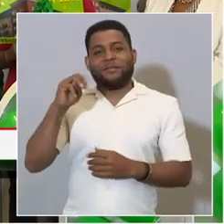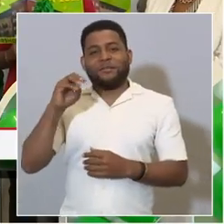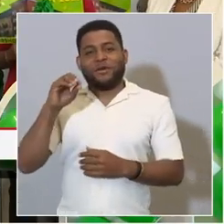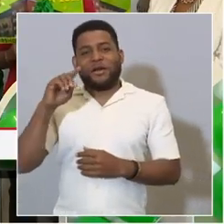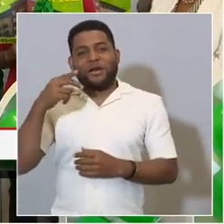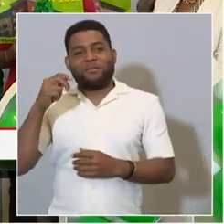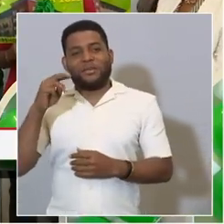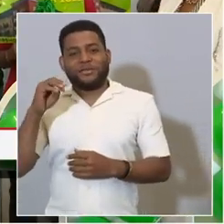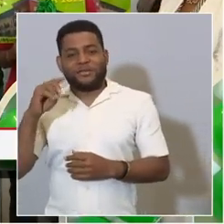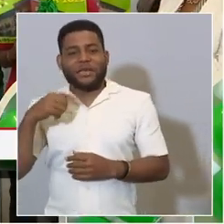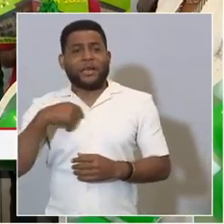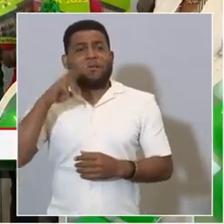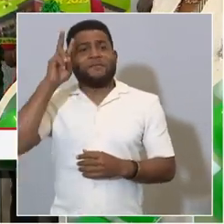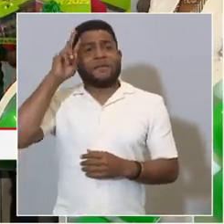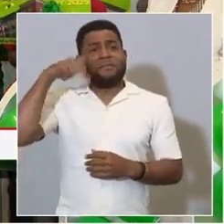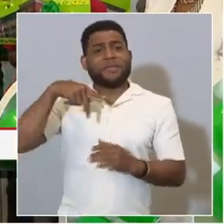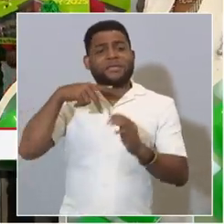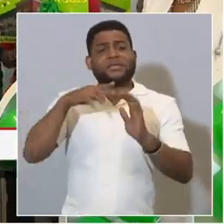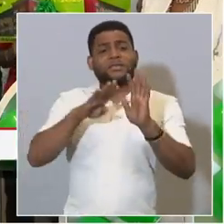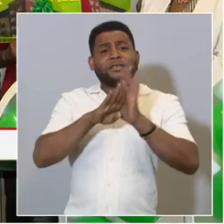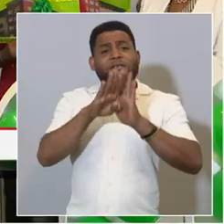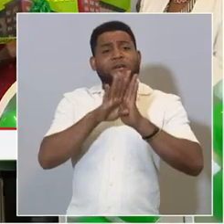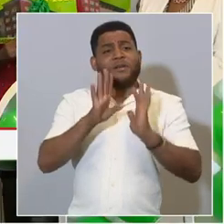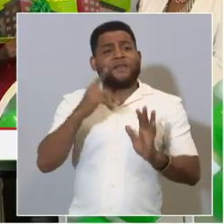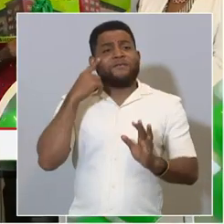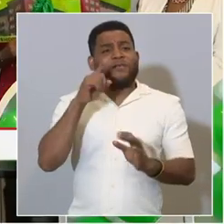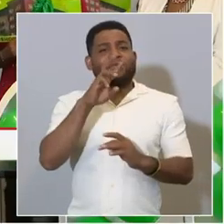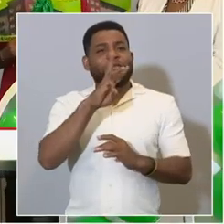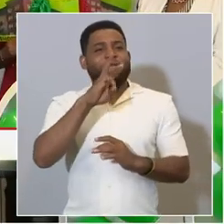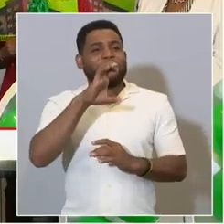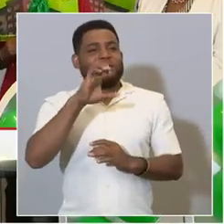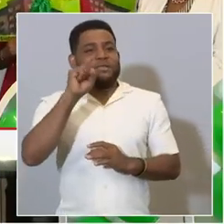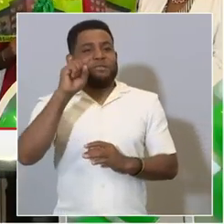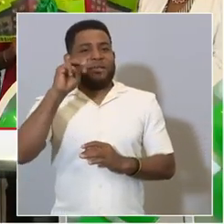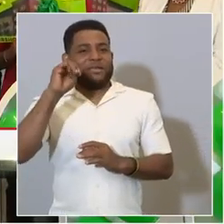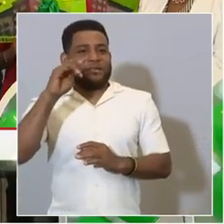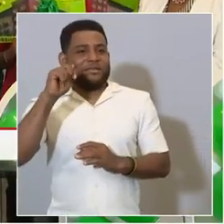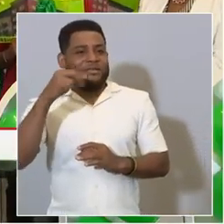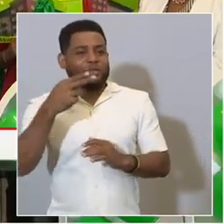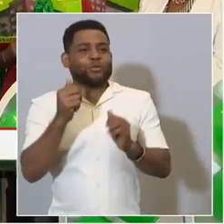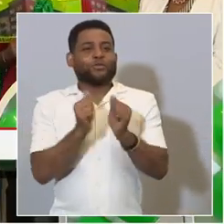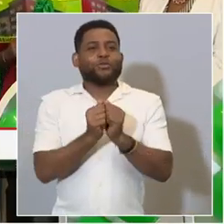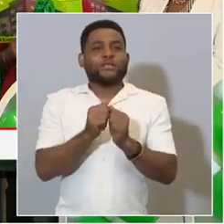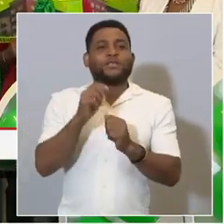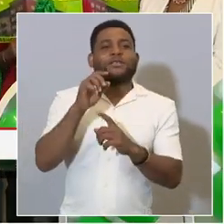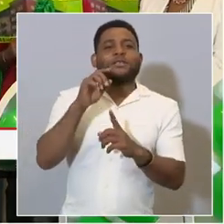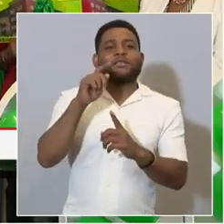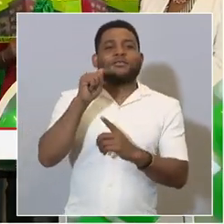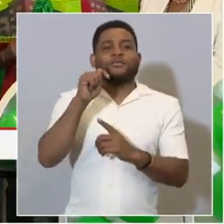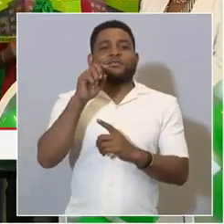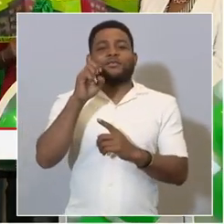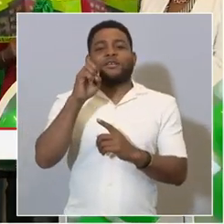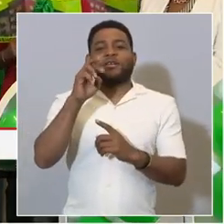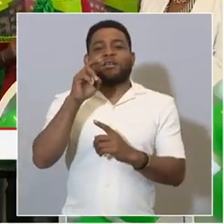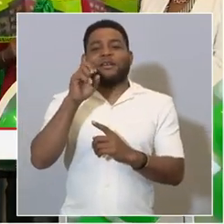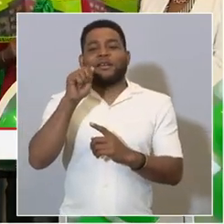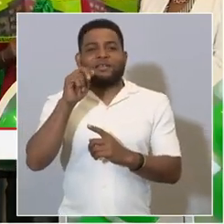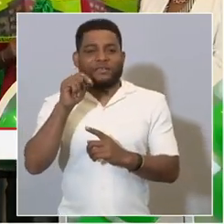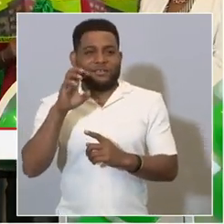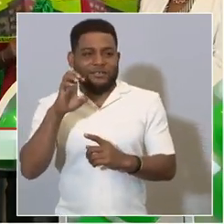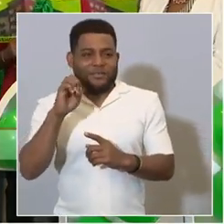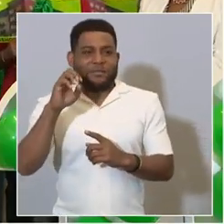and the Project Executive for the Terrace Manor project. W.C. Smith acquired the property in 2017